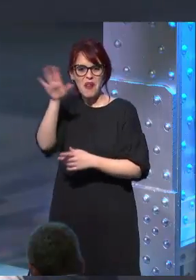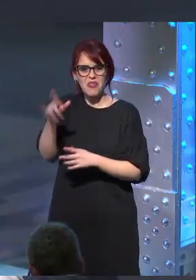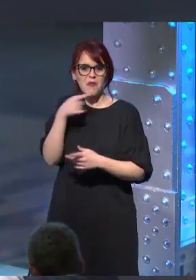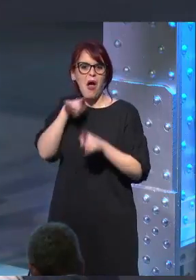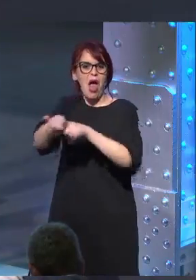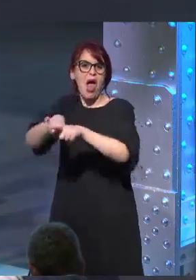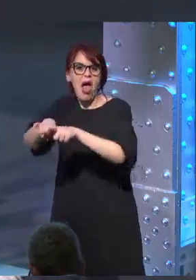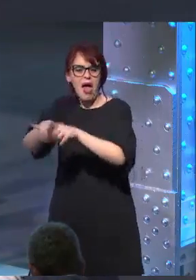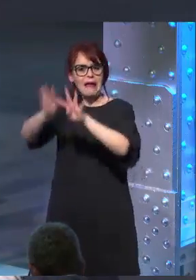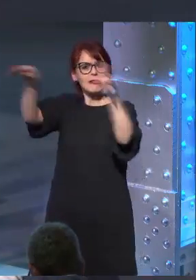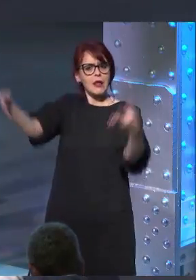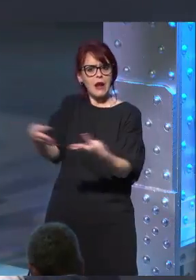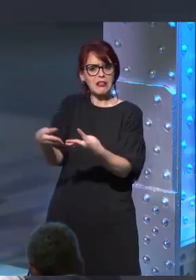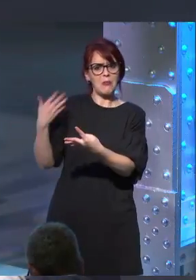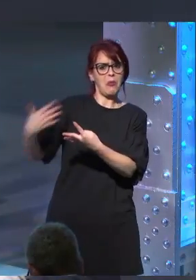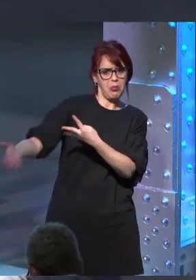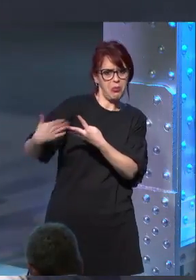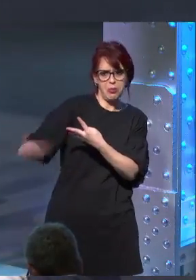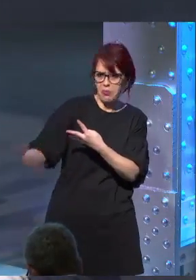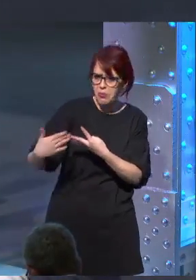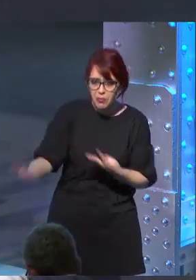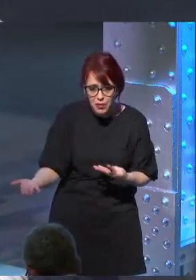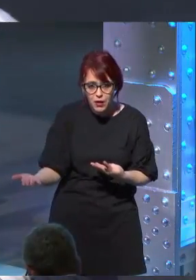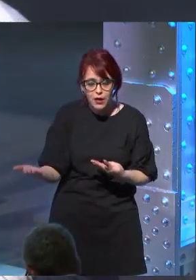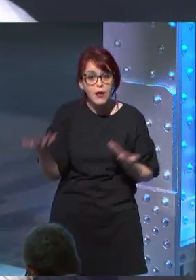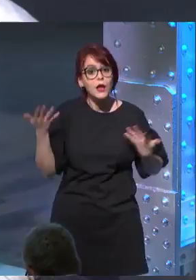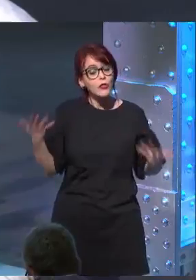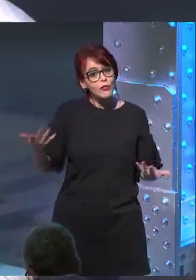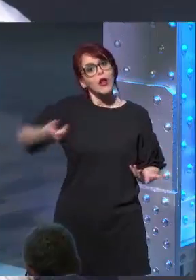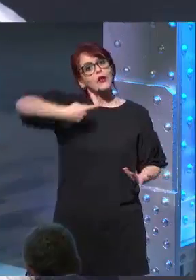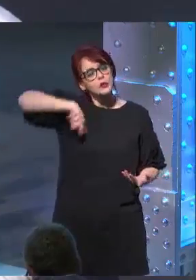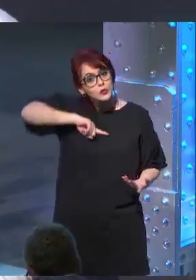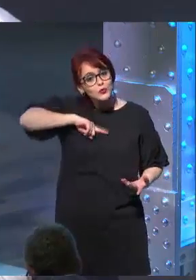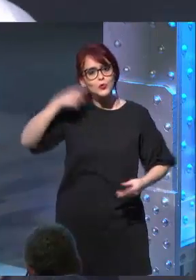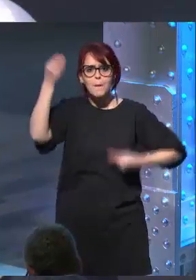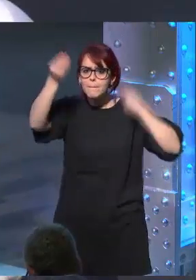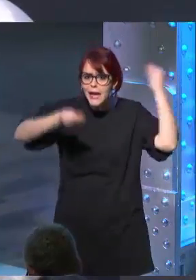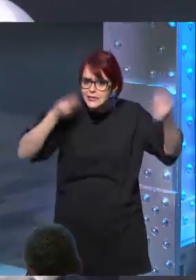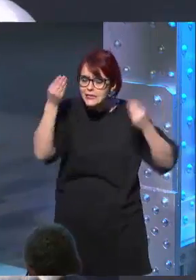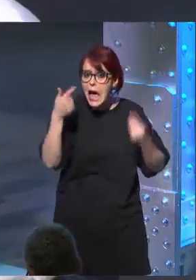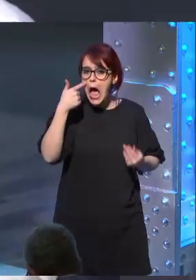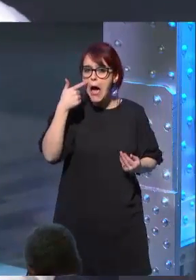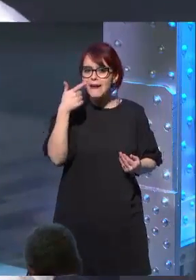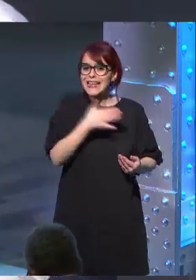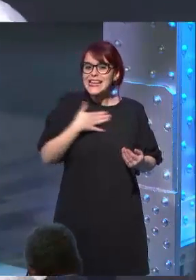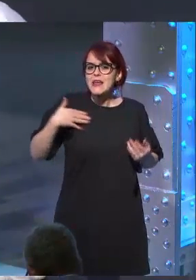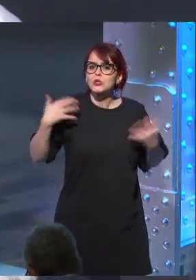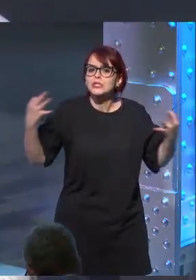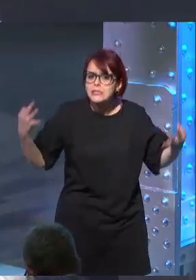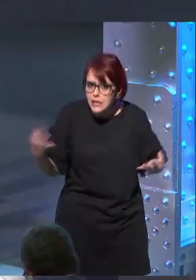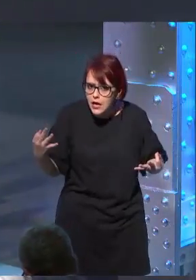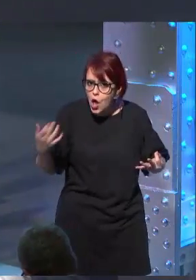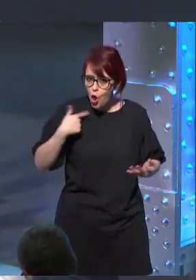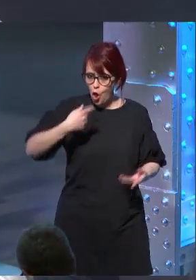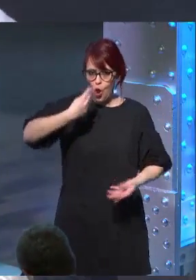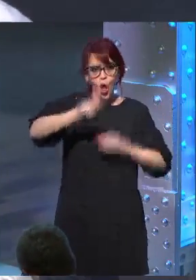the negative part. To say that the internet is wonderful will never make the headlines in a newspaper.